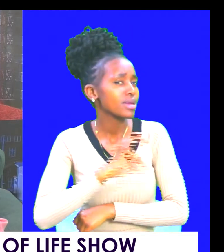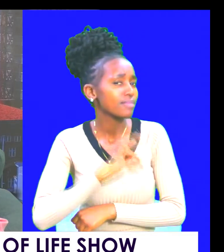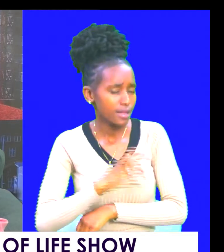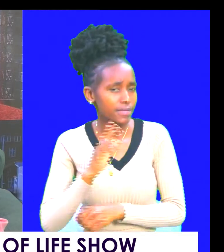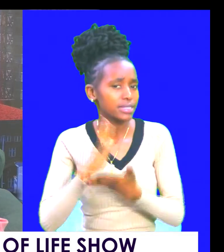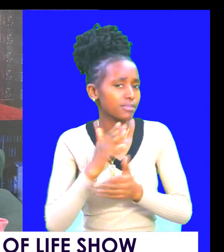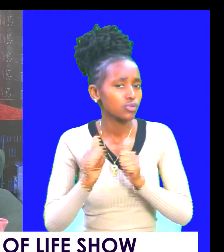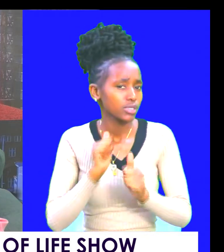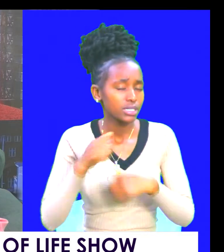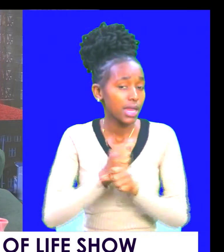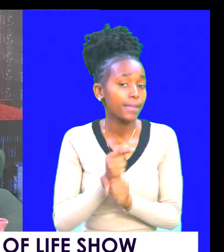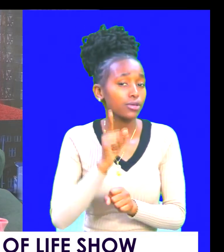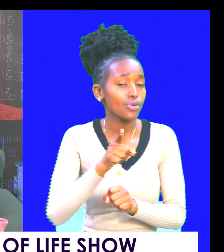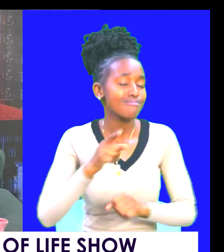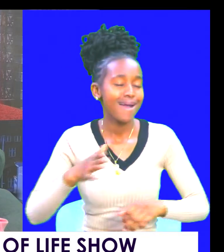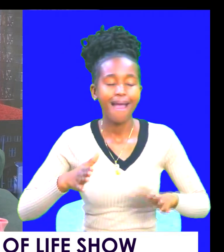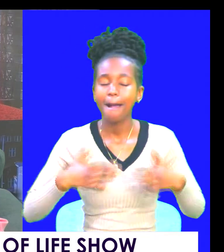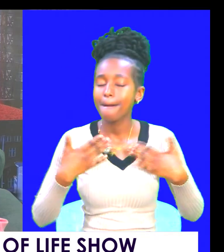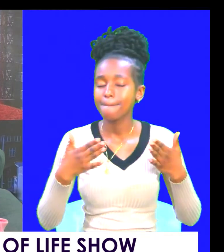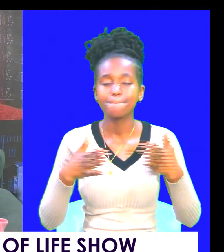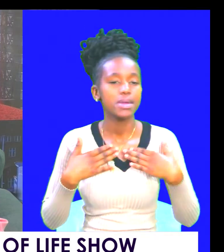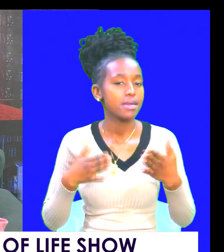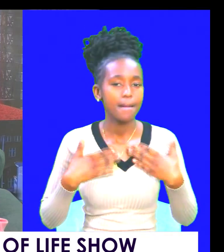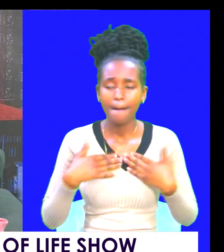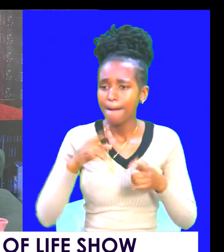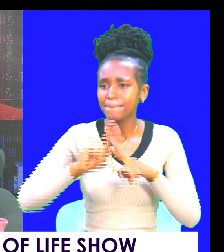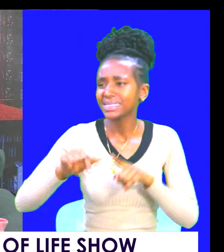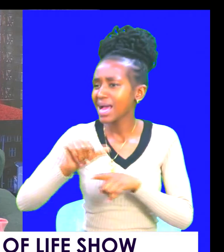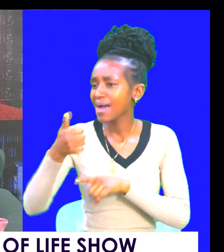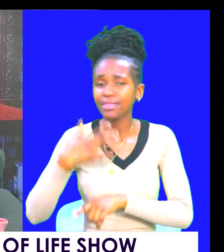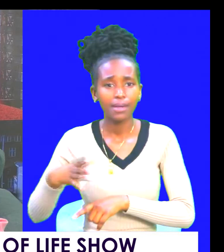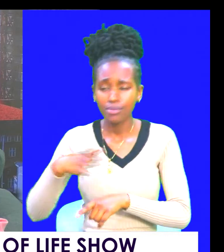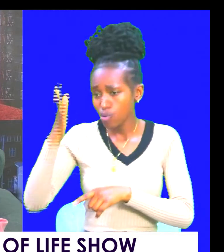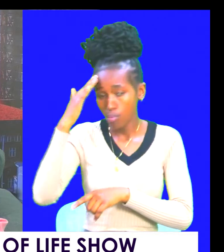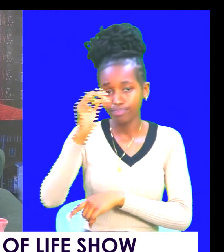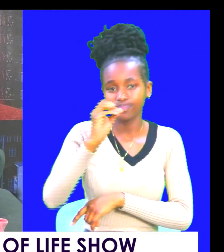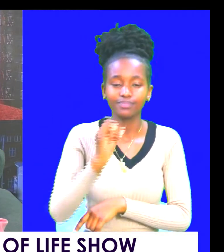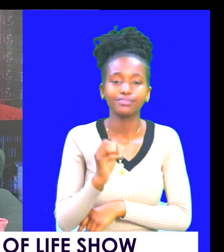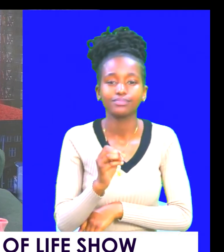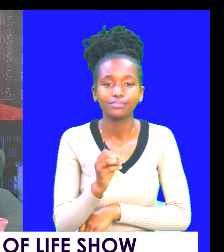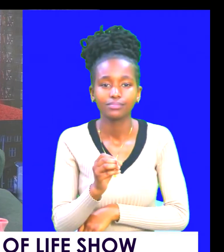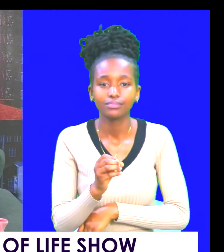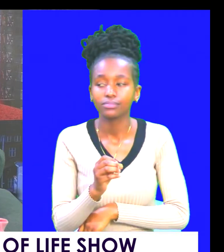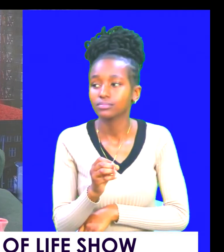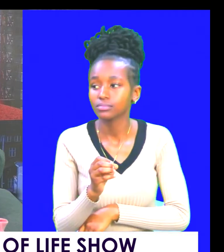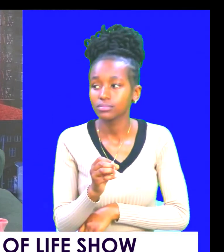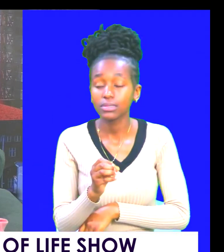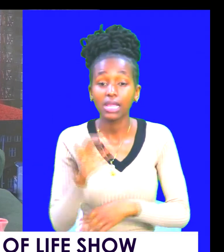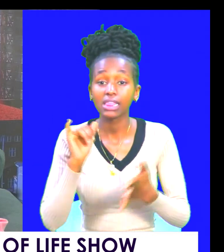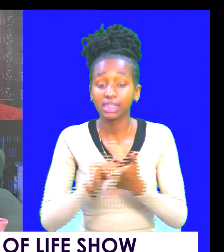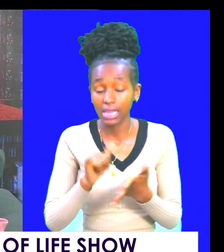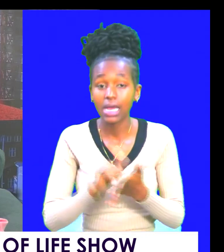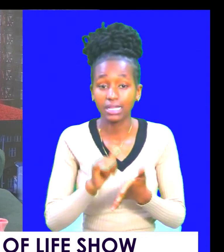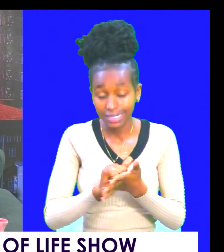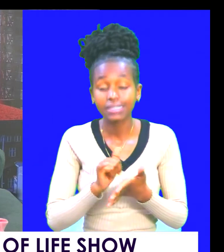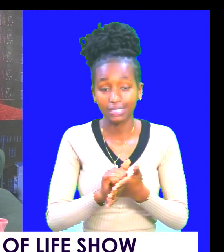so exciting to you, but no one outside knows it? That is exactly what